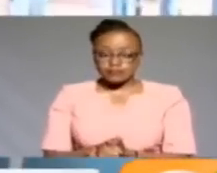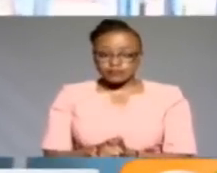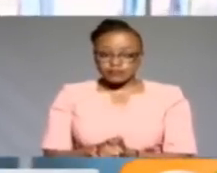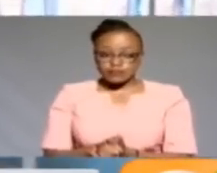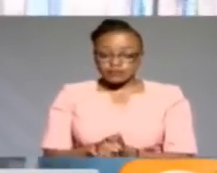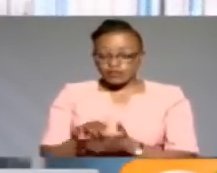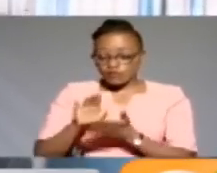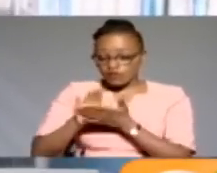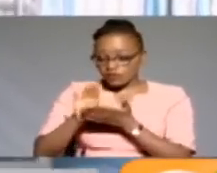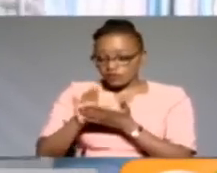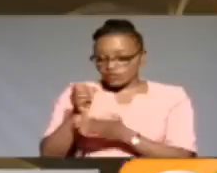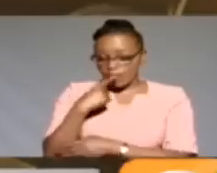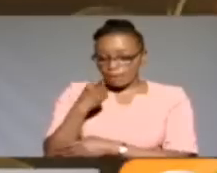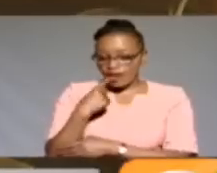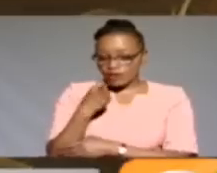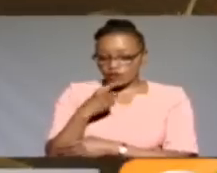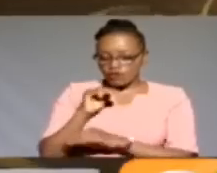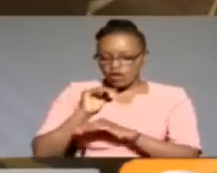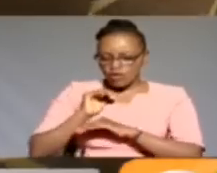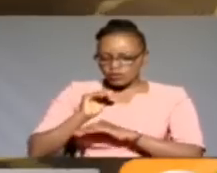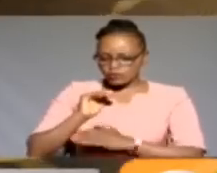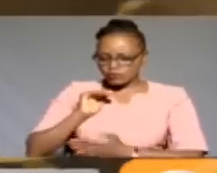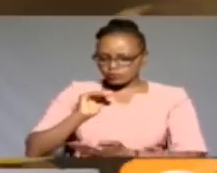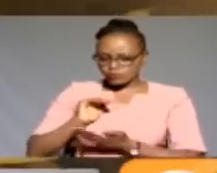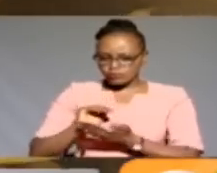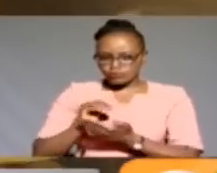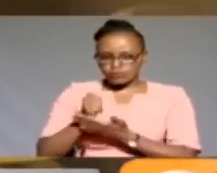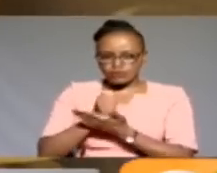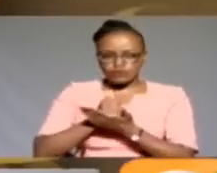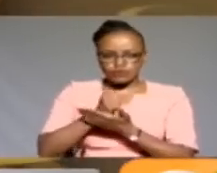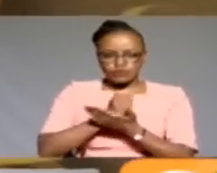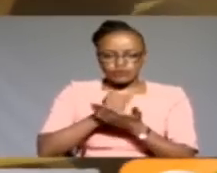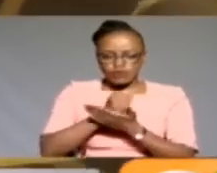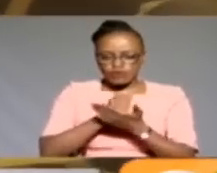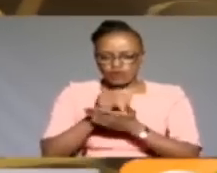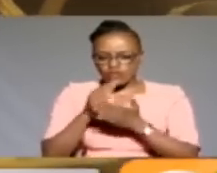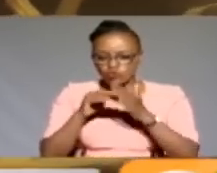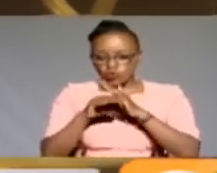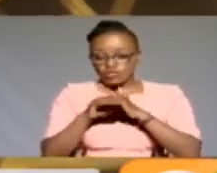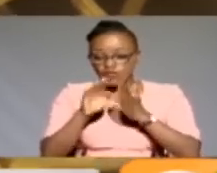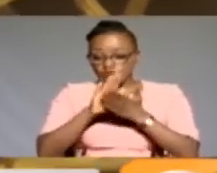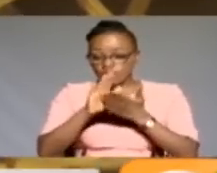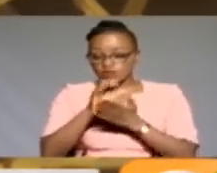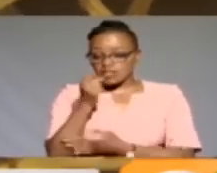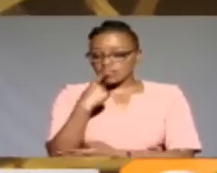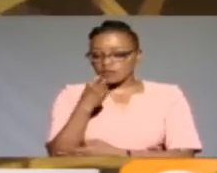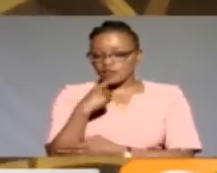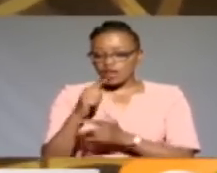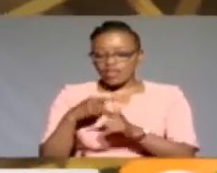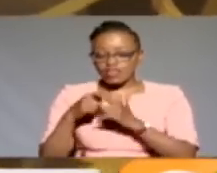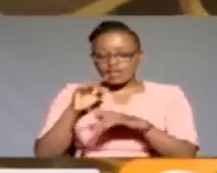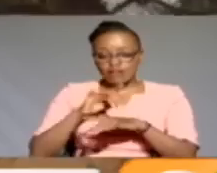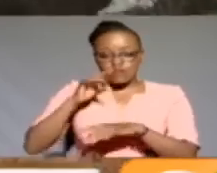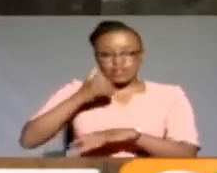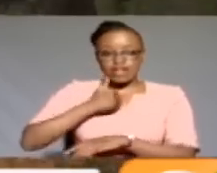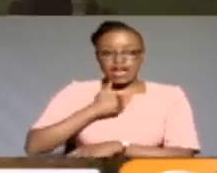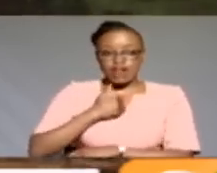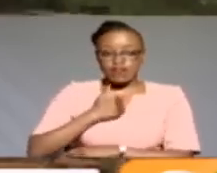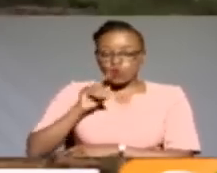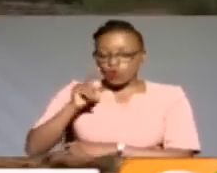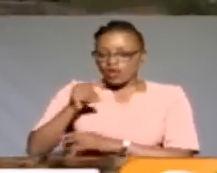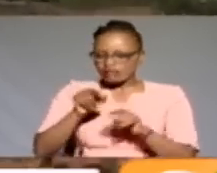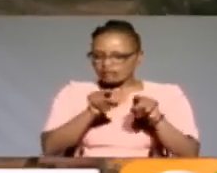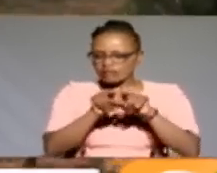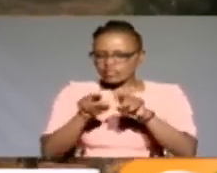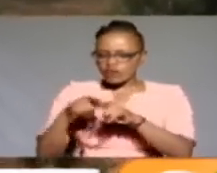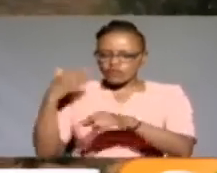While quick medical response helped neutralize venom, a victim who fails to access immediate response can suffer far-reaching effects. One of the most common